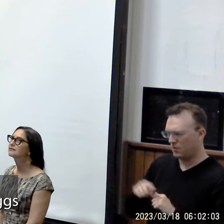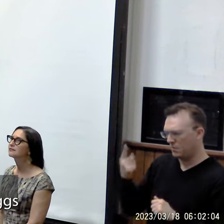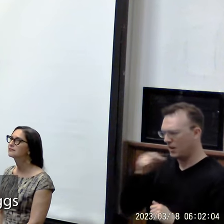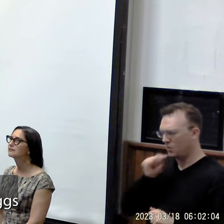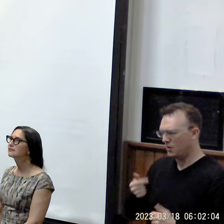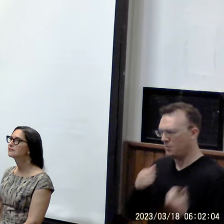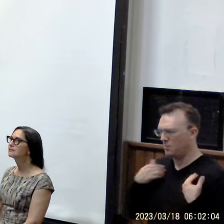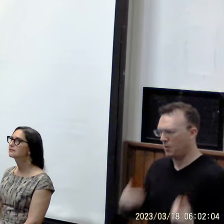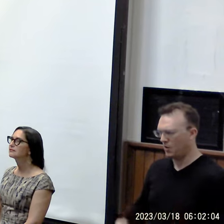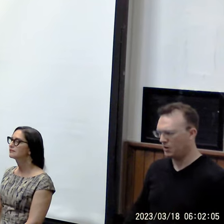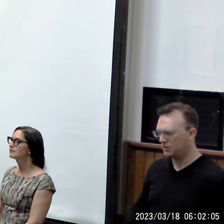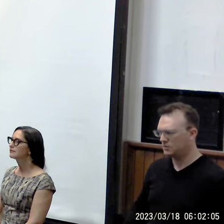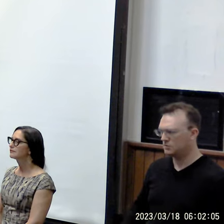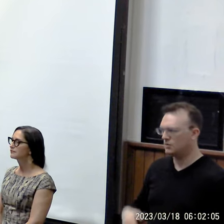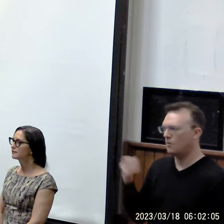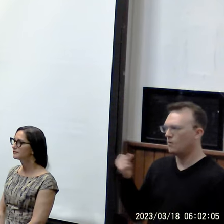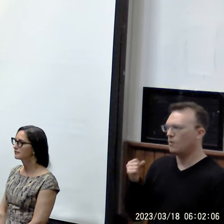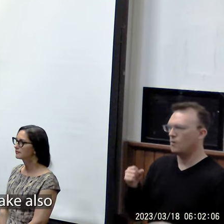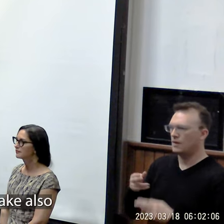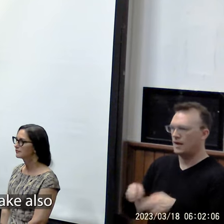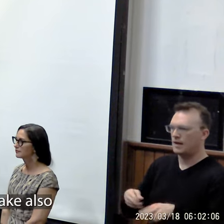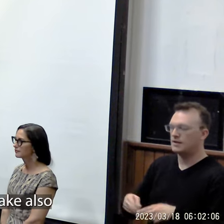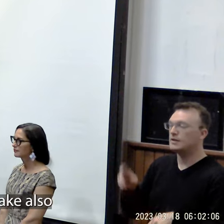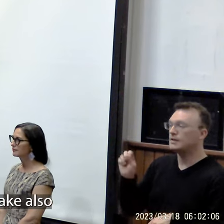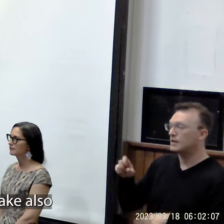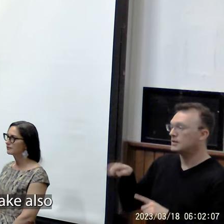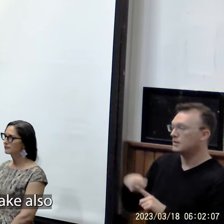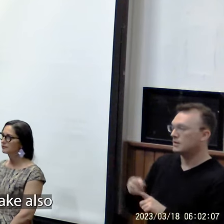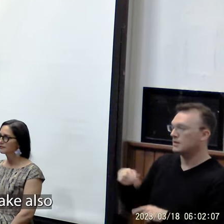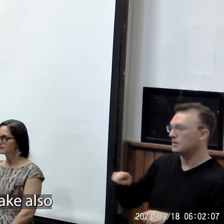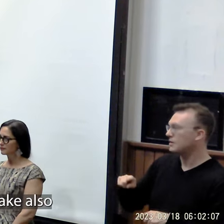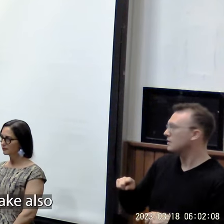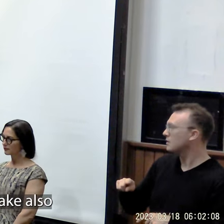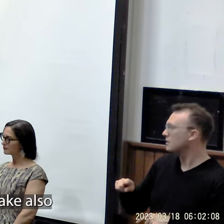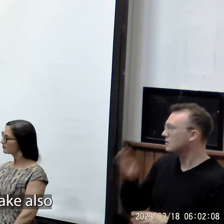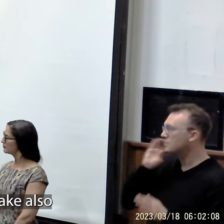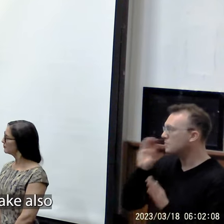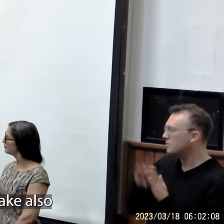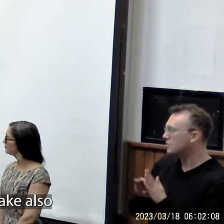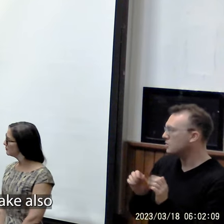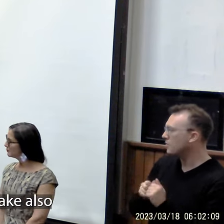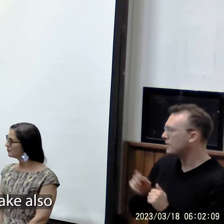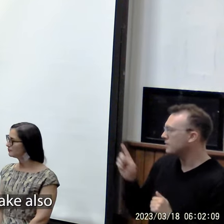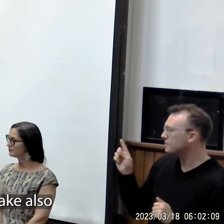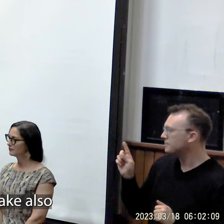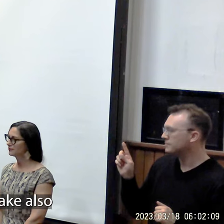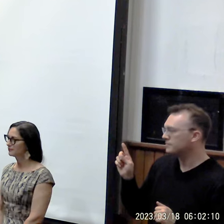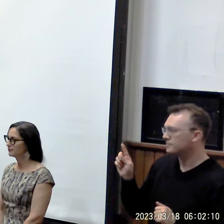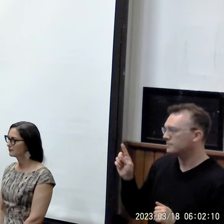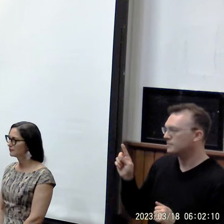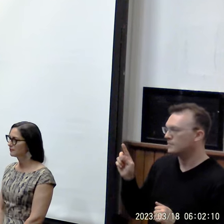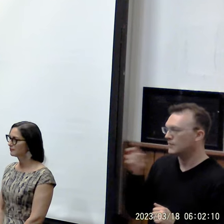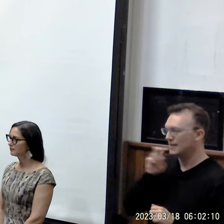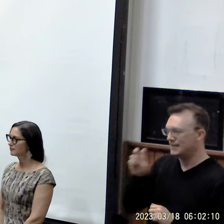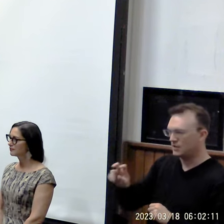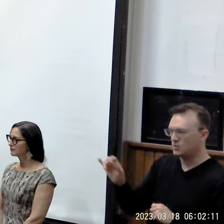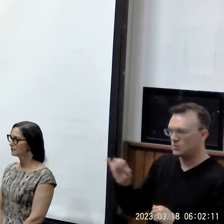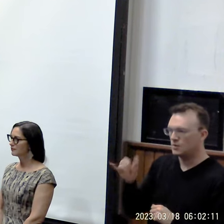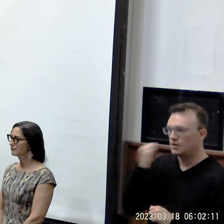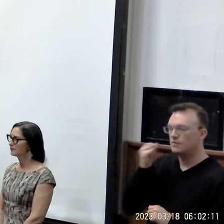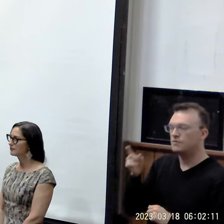body holding eggs. Yes. And then they add an image with the corvus snake also. If